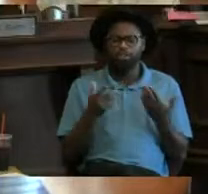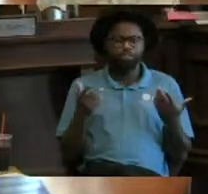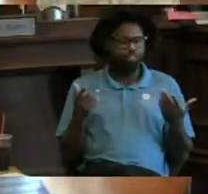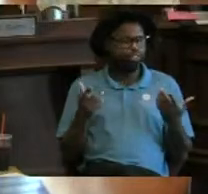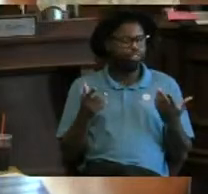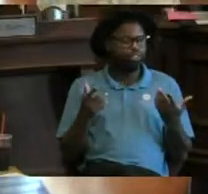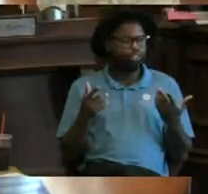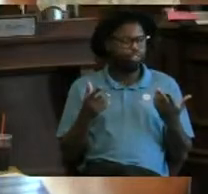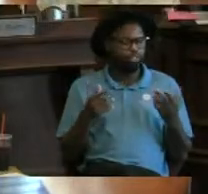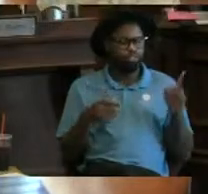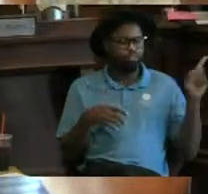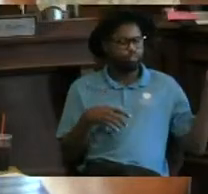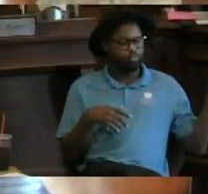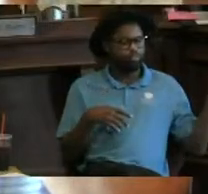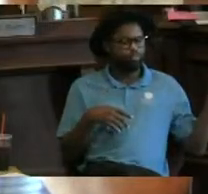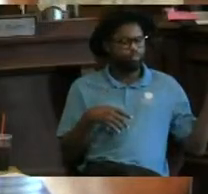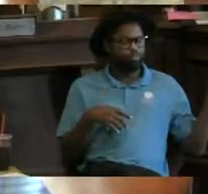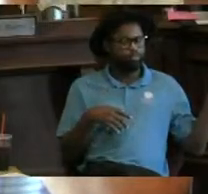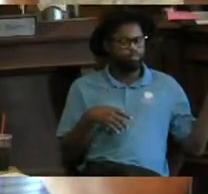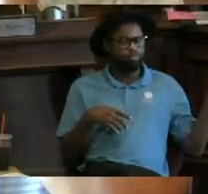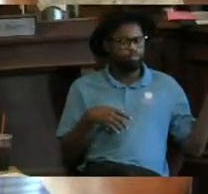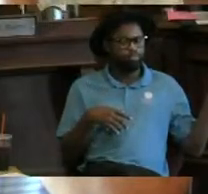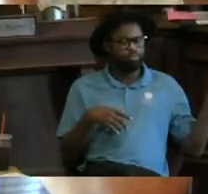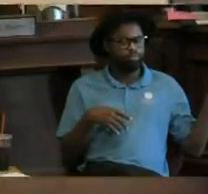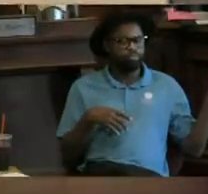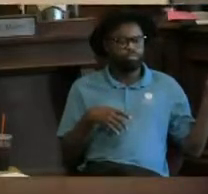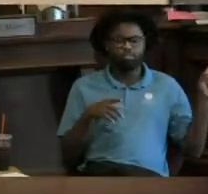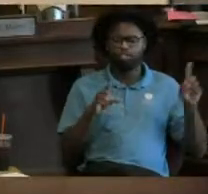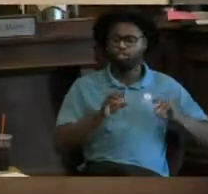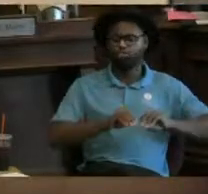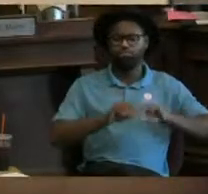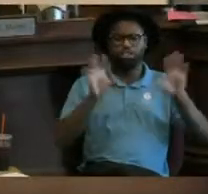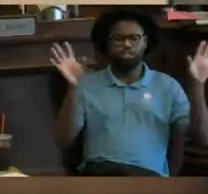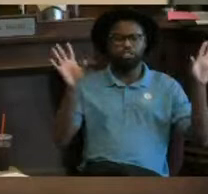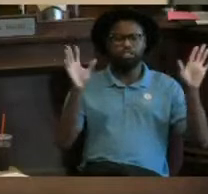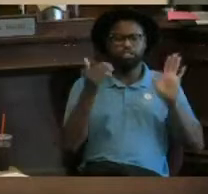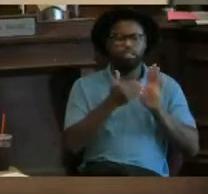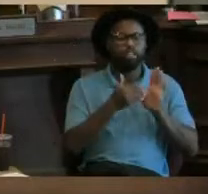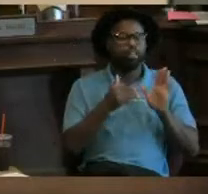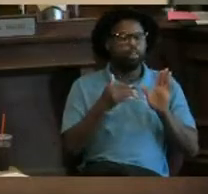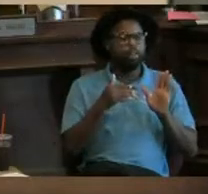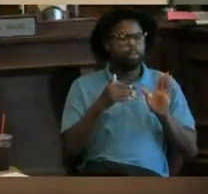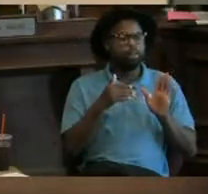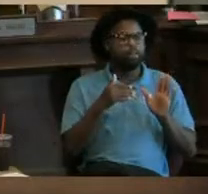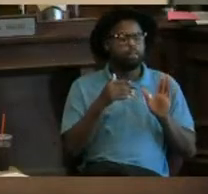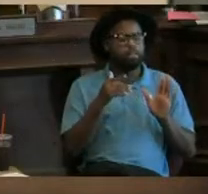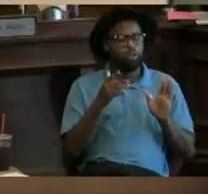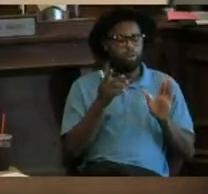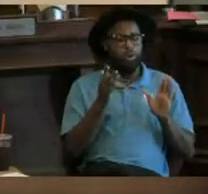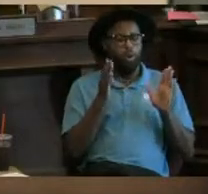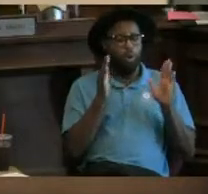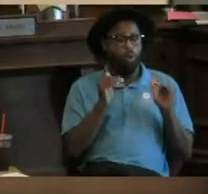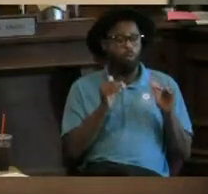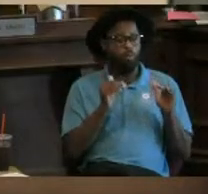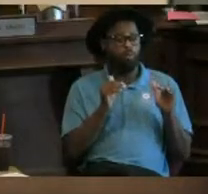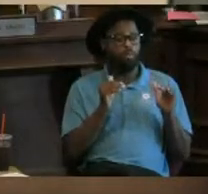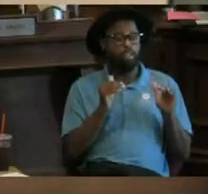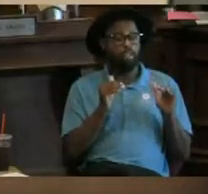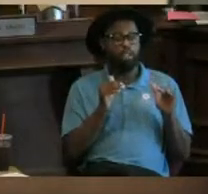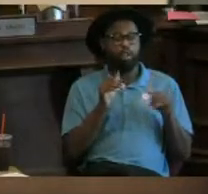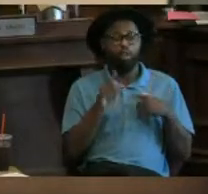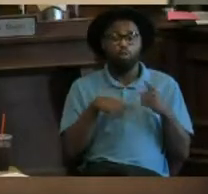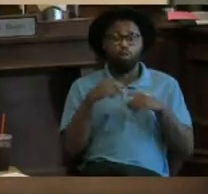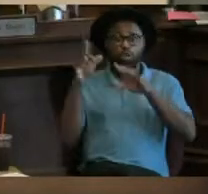word, detailing. So just for full clarity, so by the time, hopefully by the time snow hits